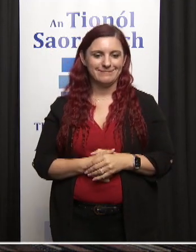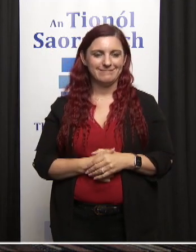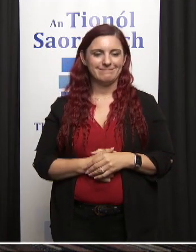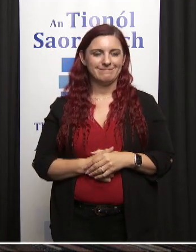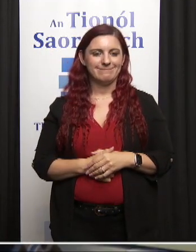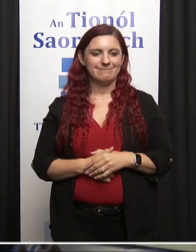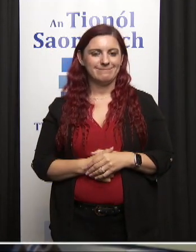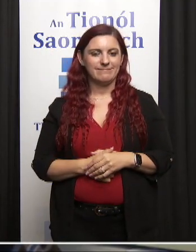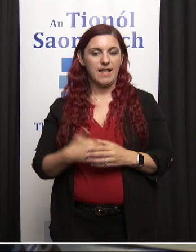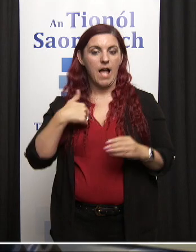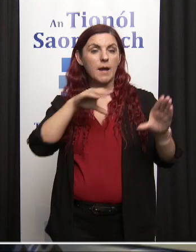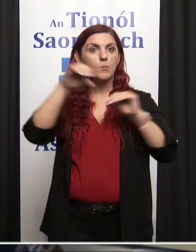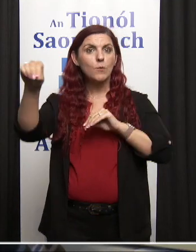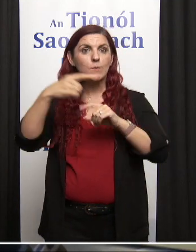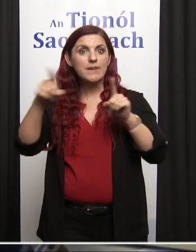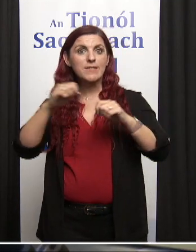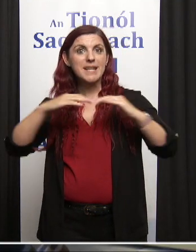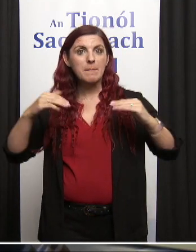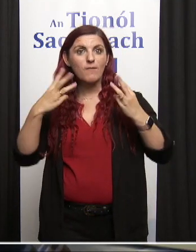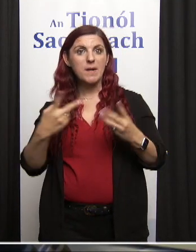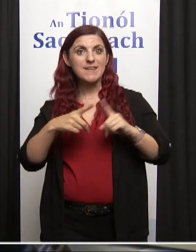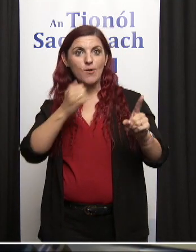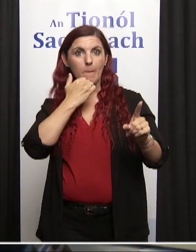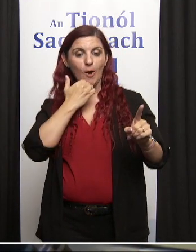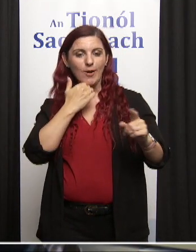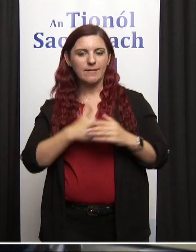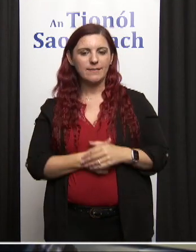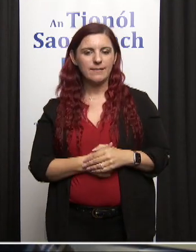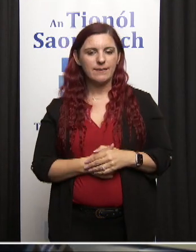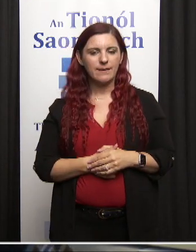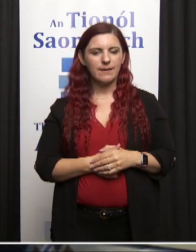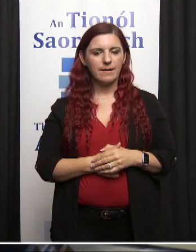I can move to another table if you want to call out a different number.